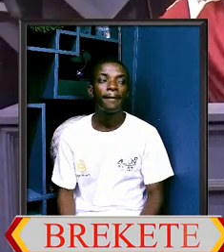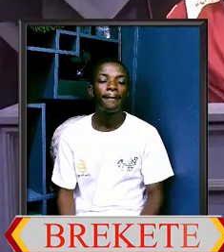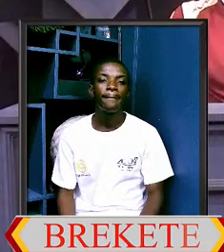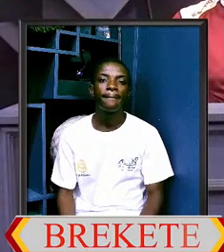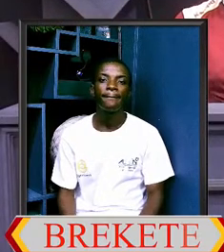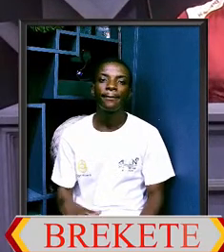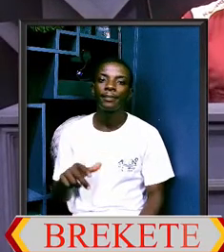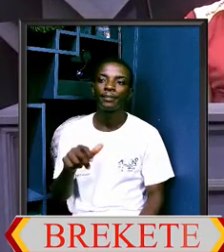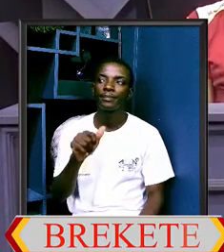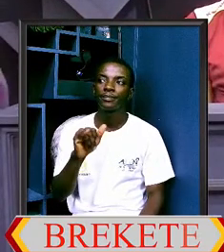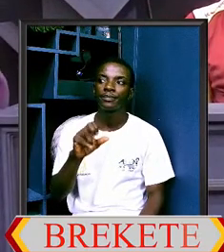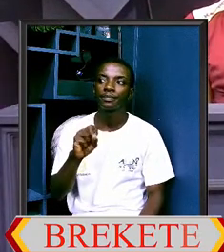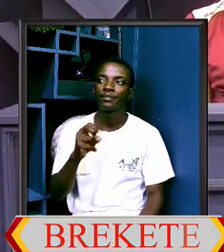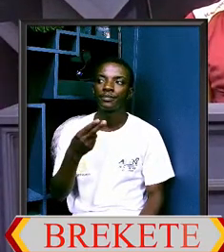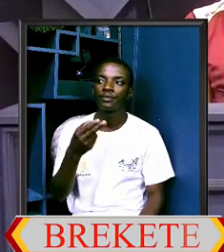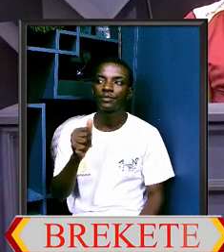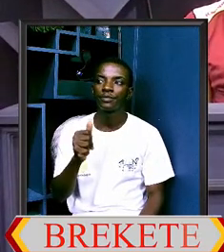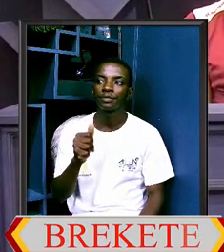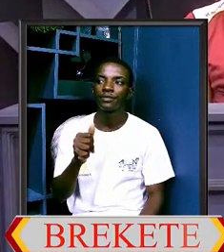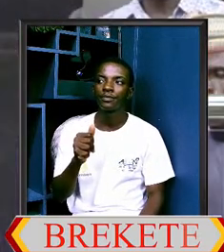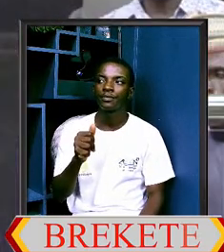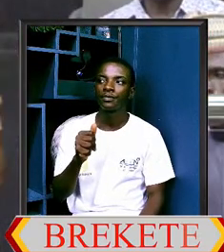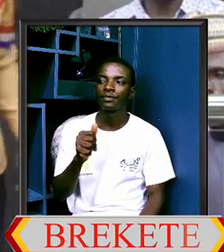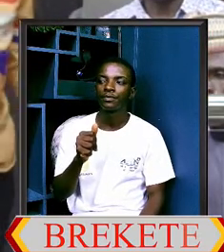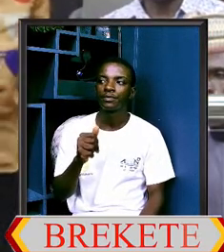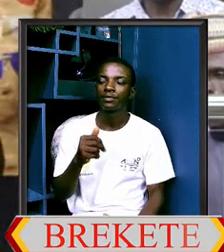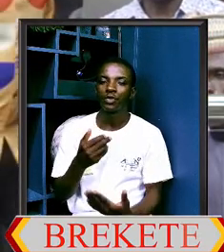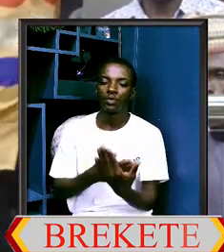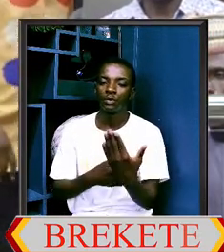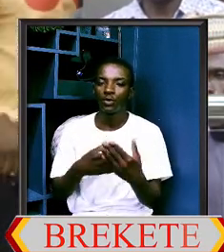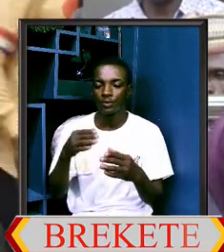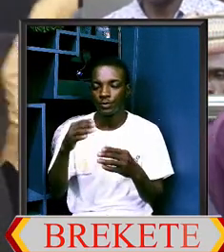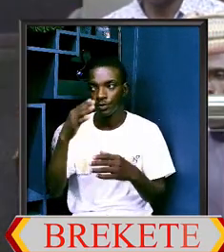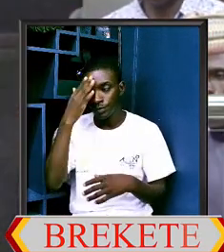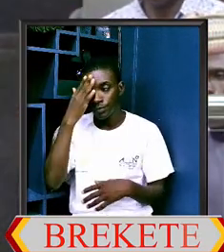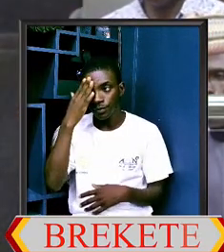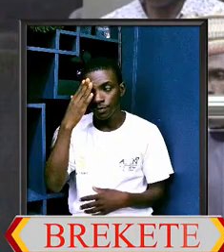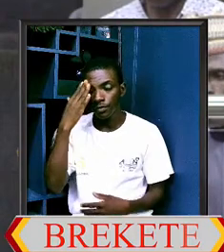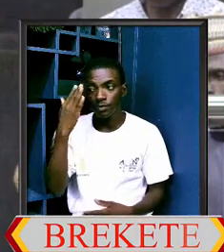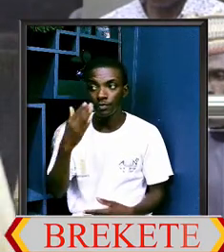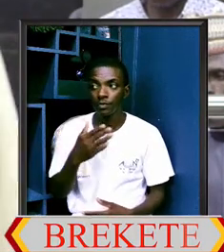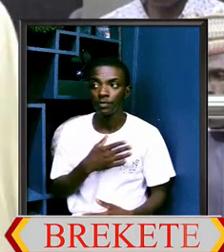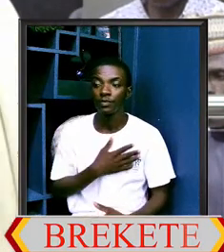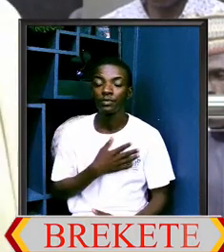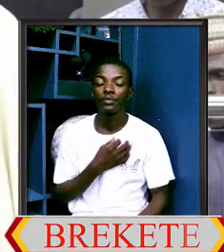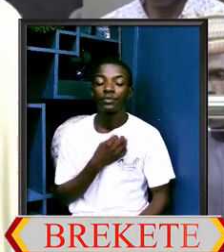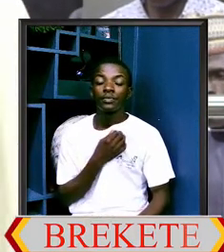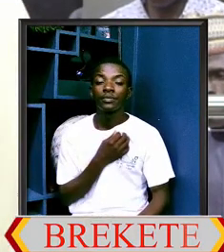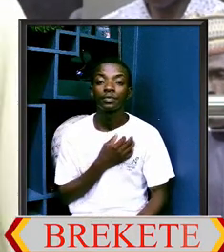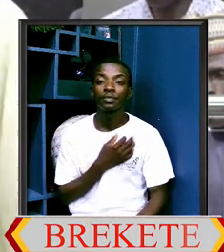Aisha. Sir. Mrs. Good morning, Aisha. Sir. Good morning. Good morning, sir. Mm-hmm. Yes, sir.